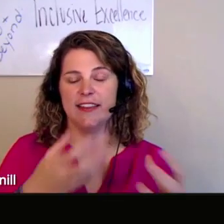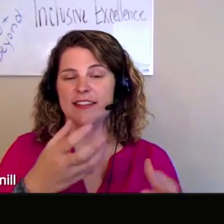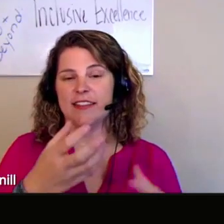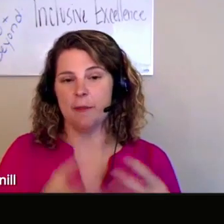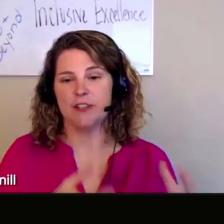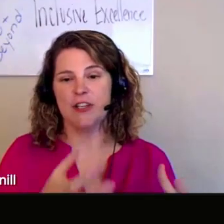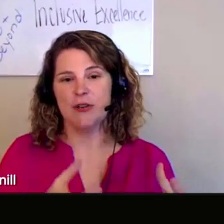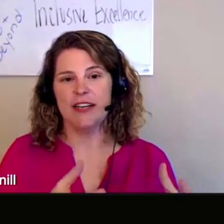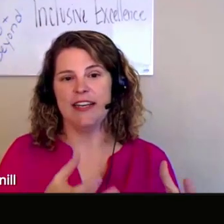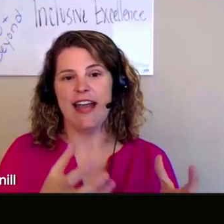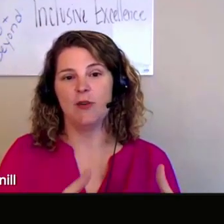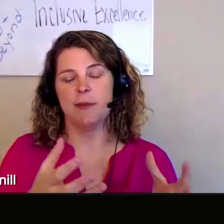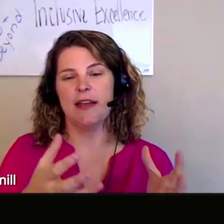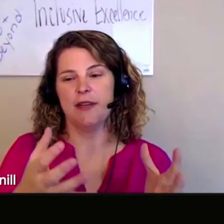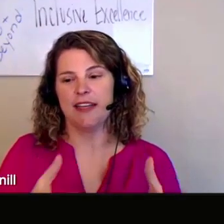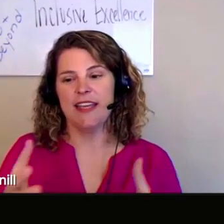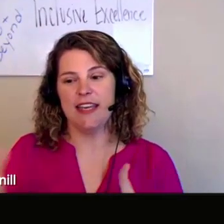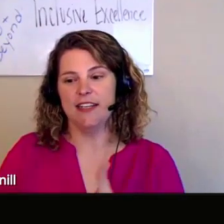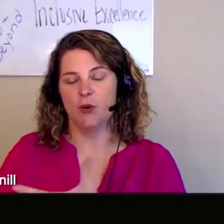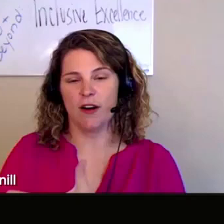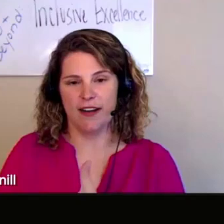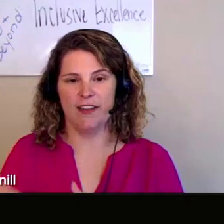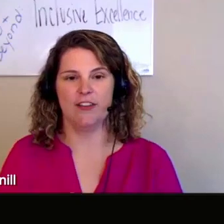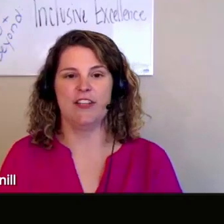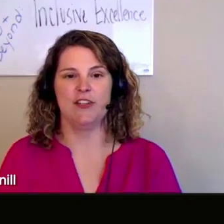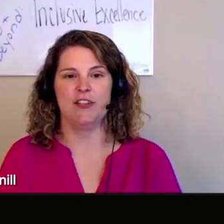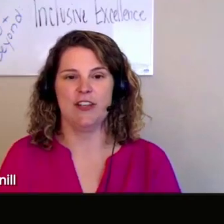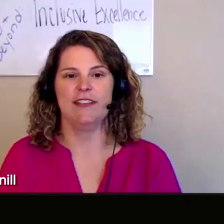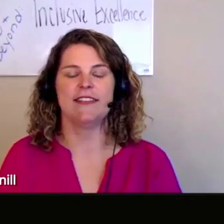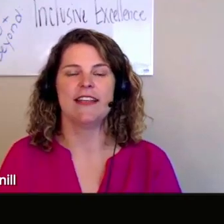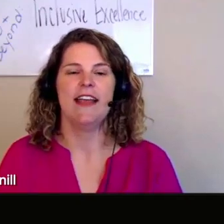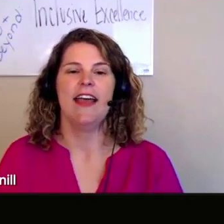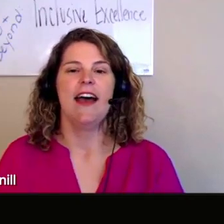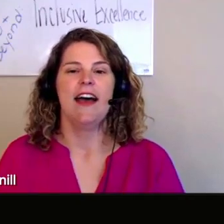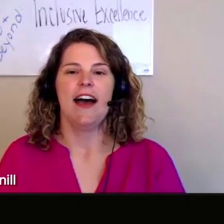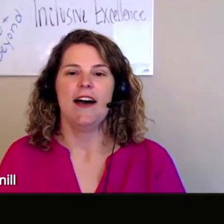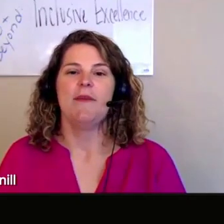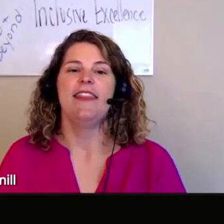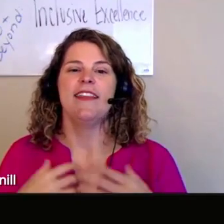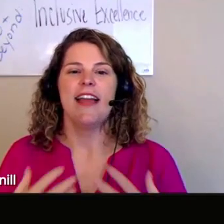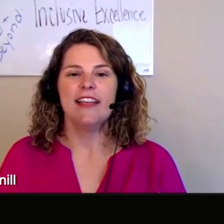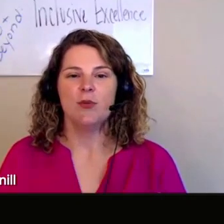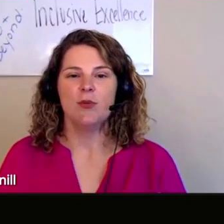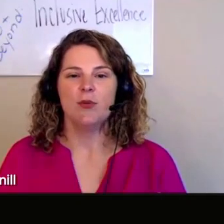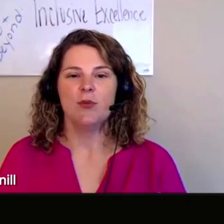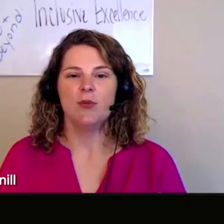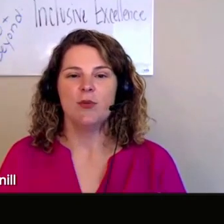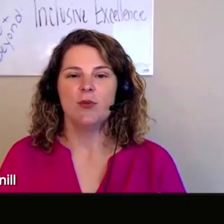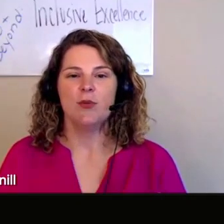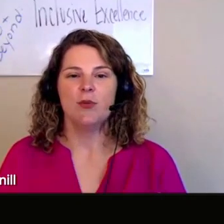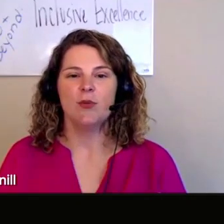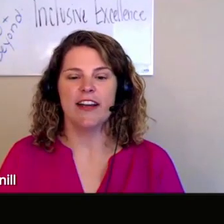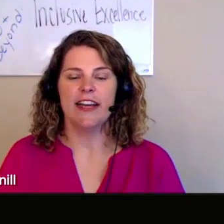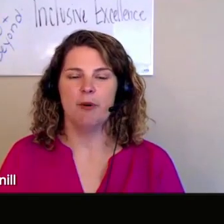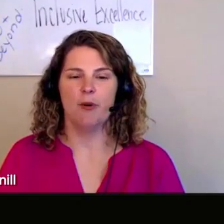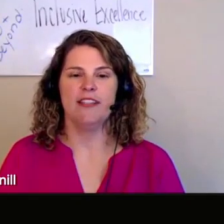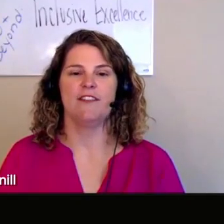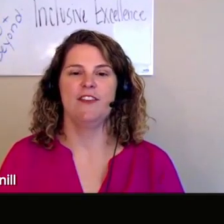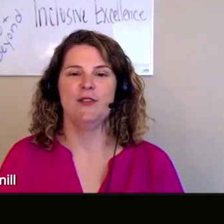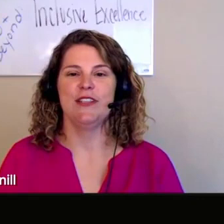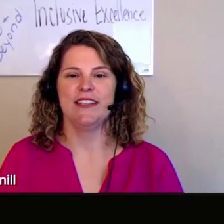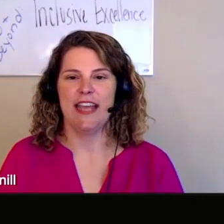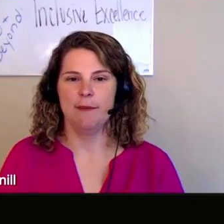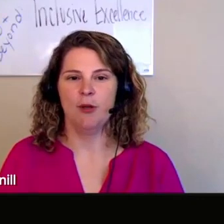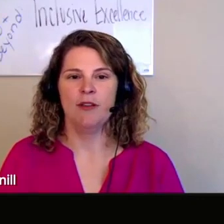Chris created this opportunity, now it's becoming a key to work in other situations. And then the last one is bringing these